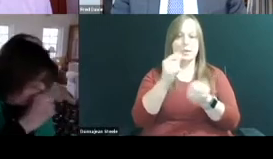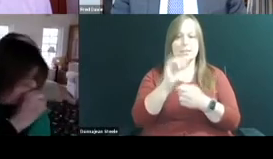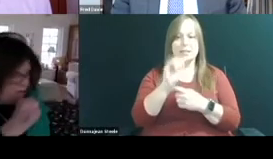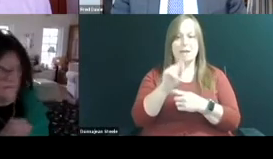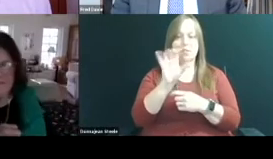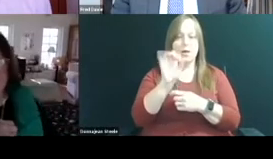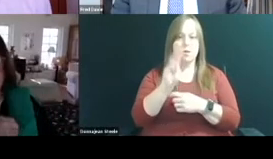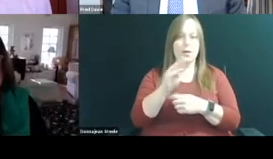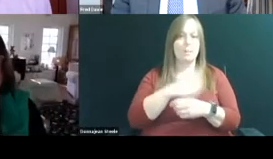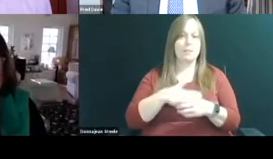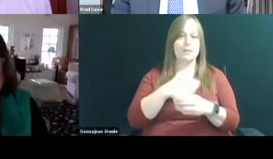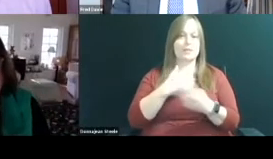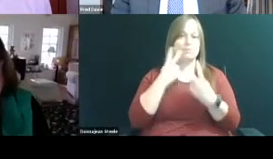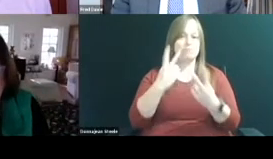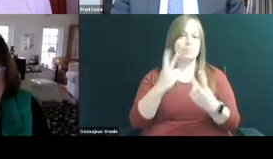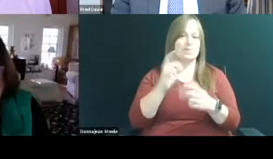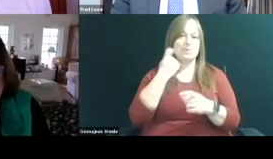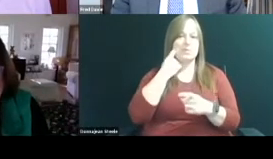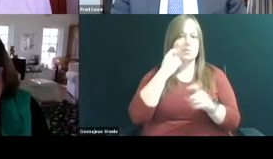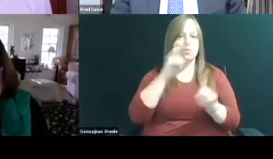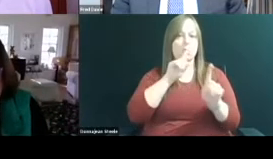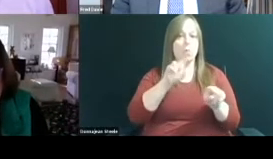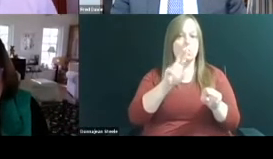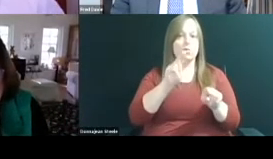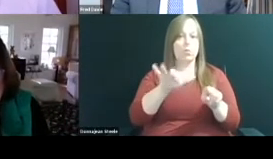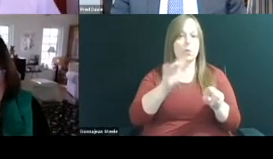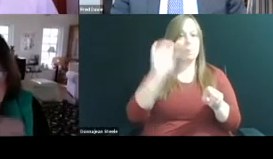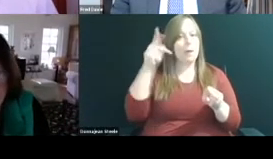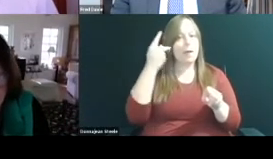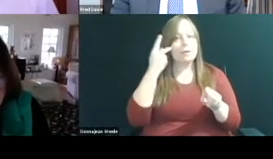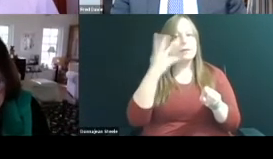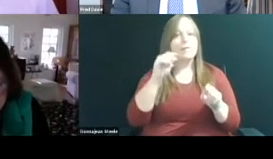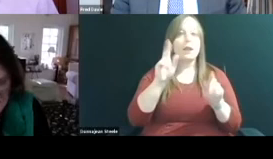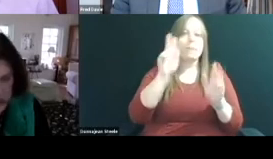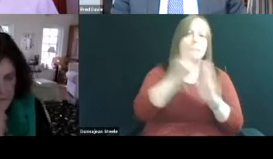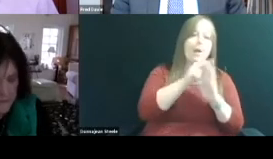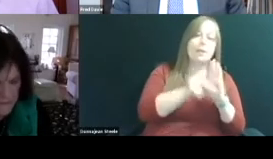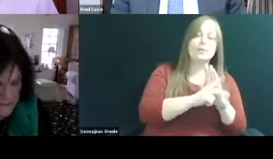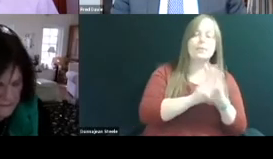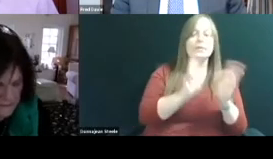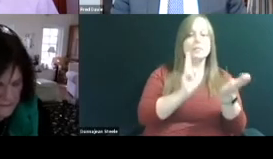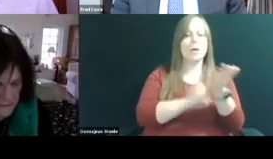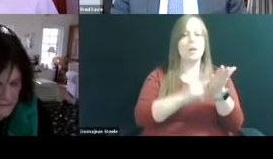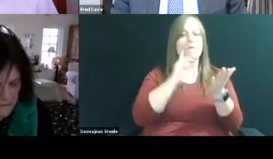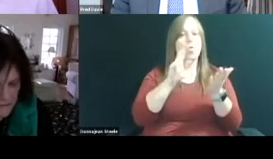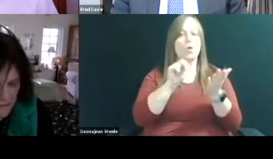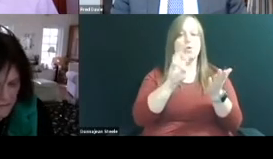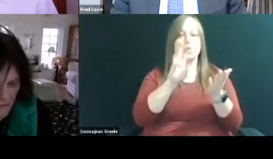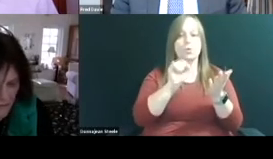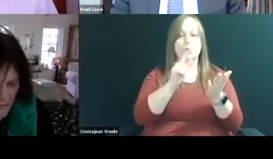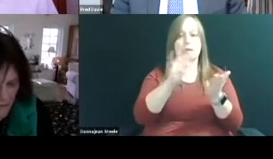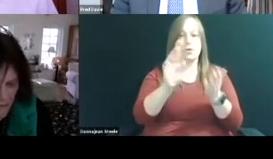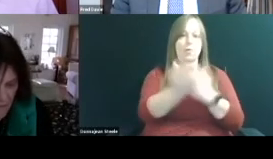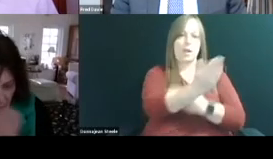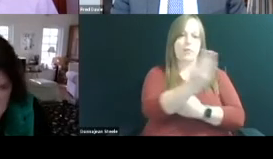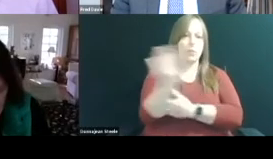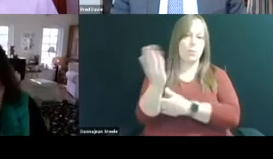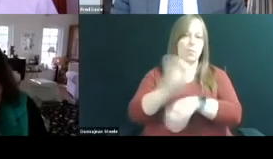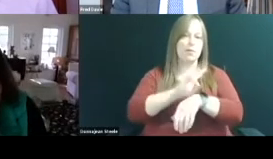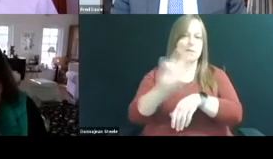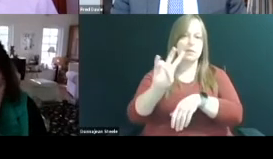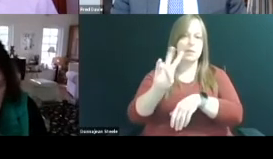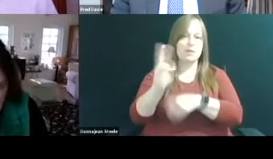Please do visit us and our latest reporting on New York politics and policy, and sign up for our newsletter that comes every morning at about